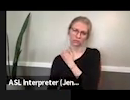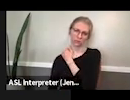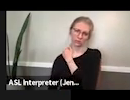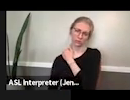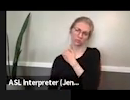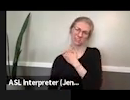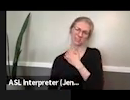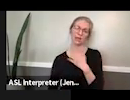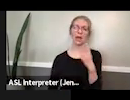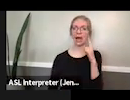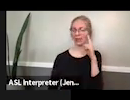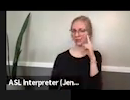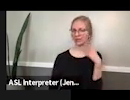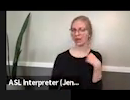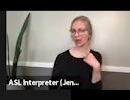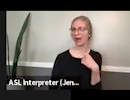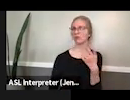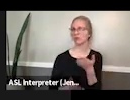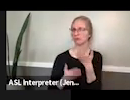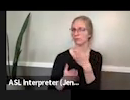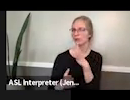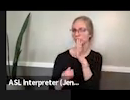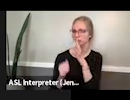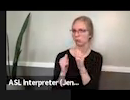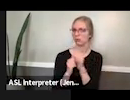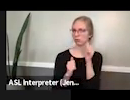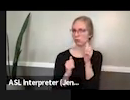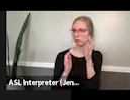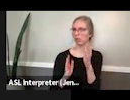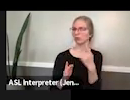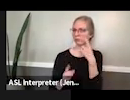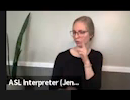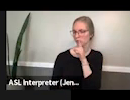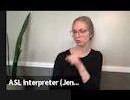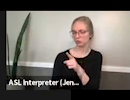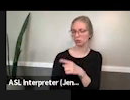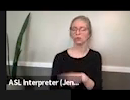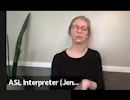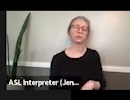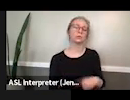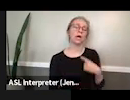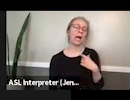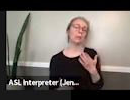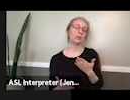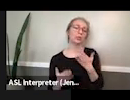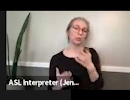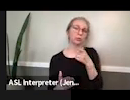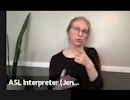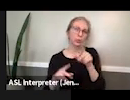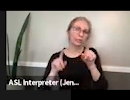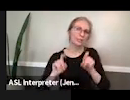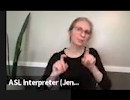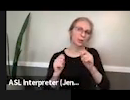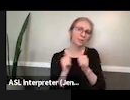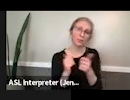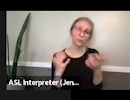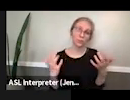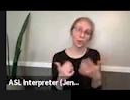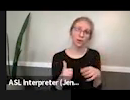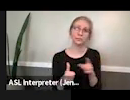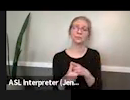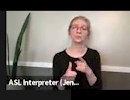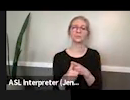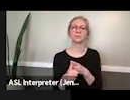I think I would talk with an audiologist for sure. The kinds of things that I would encourage you to experiment with would be